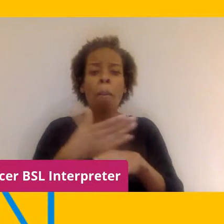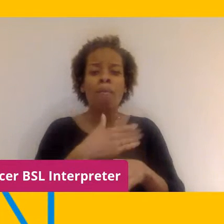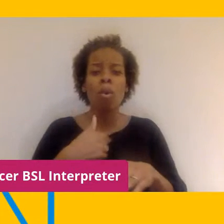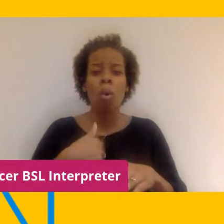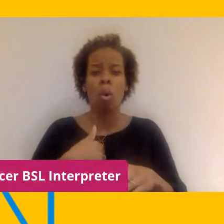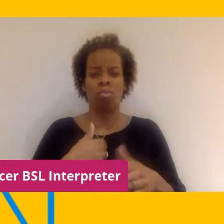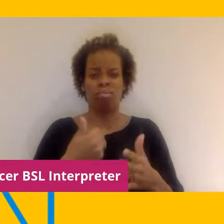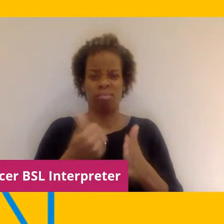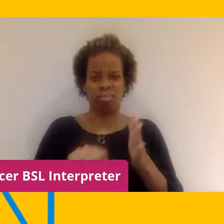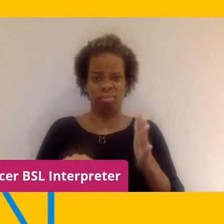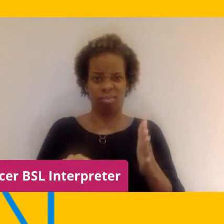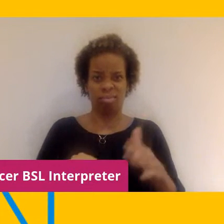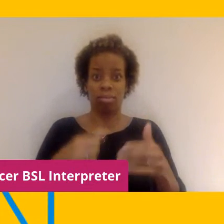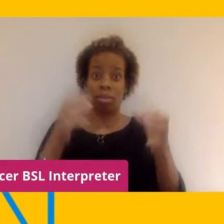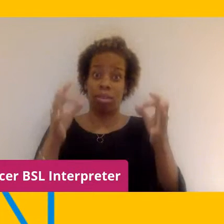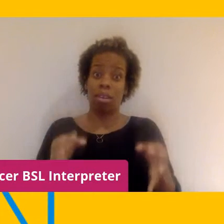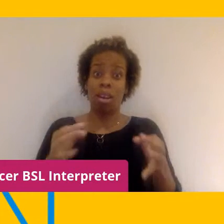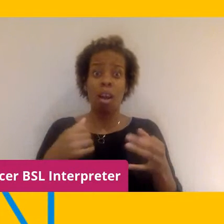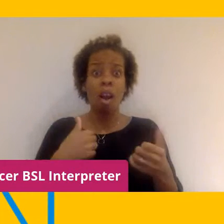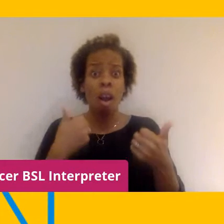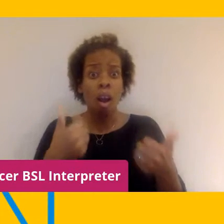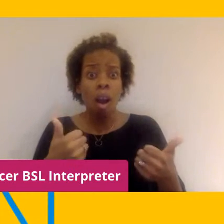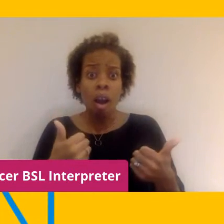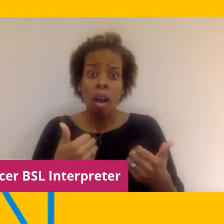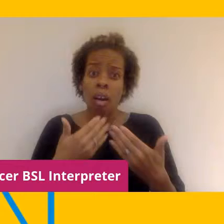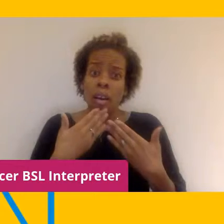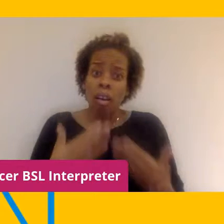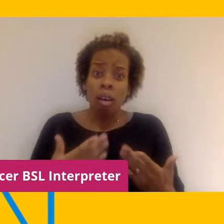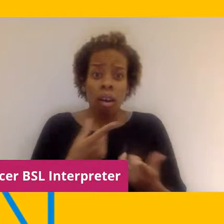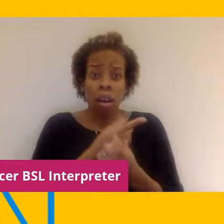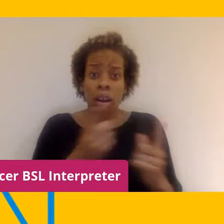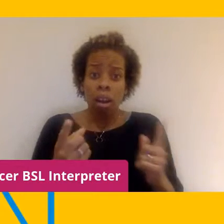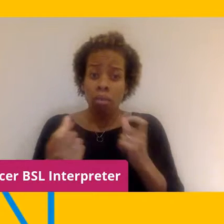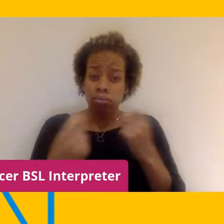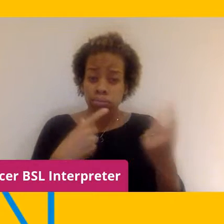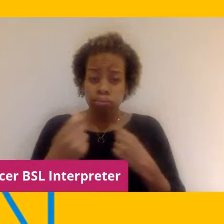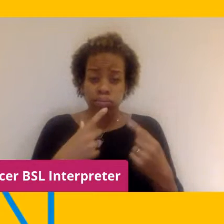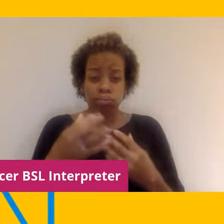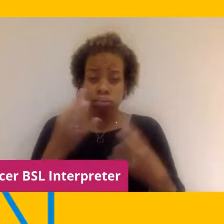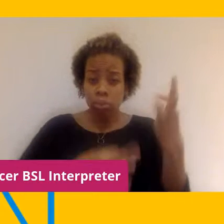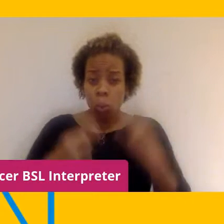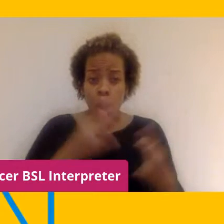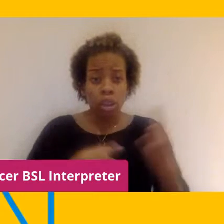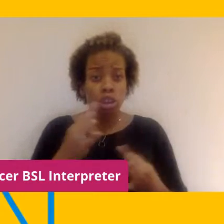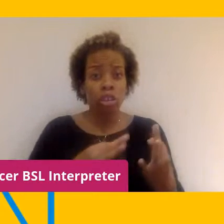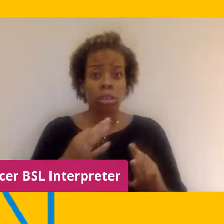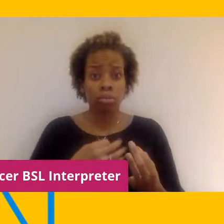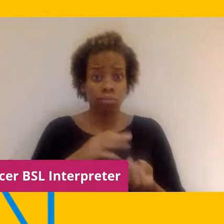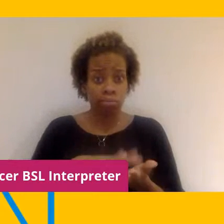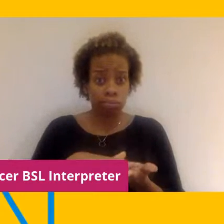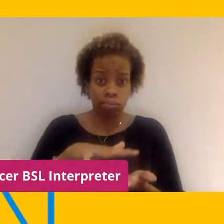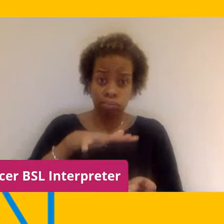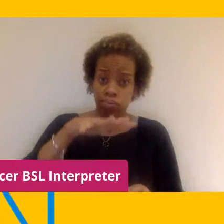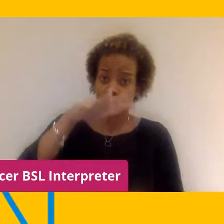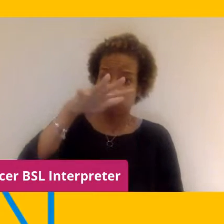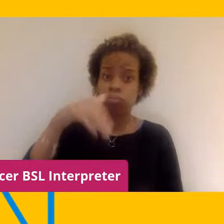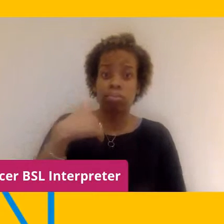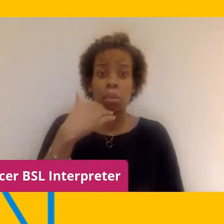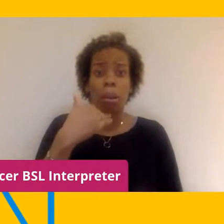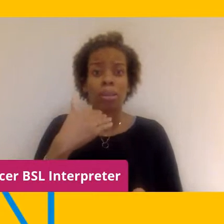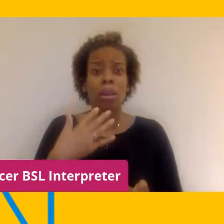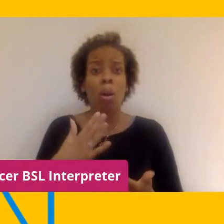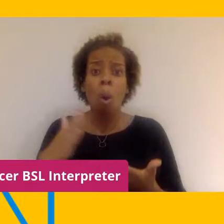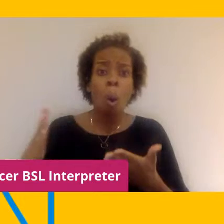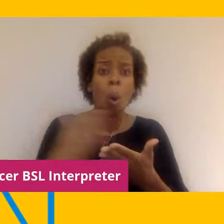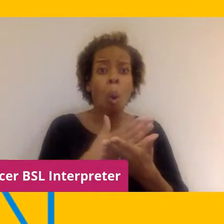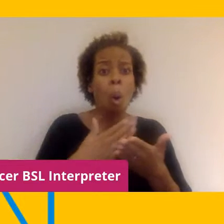lovely that we had such an amazing response to the call for questions in advance. We had a big long list of questions. We're not going to unfortunately